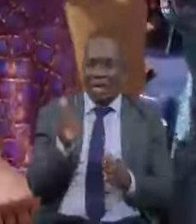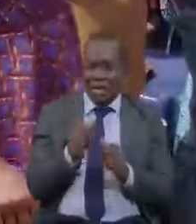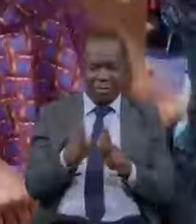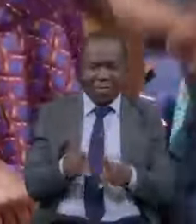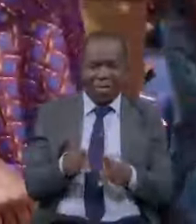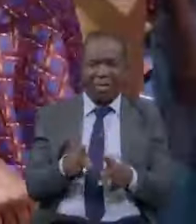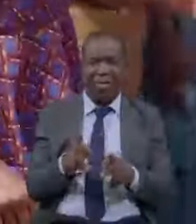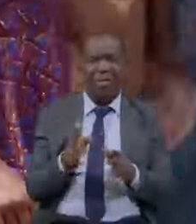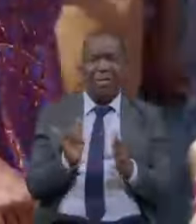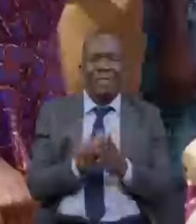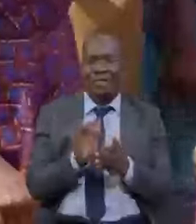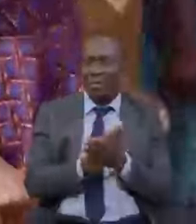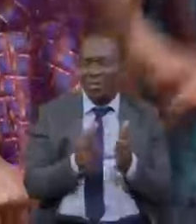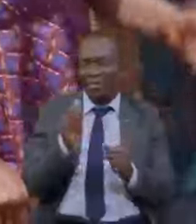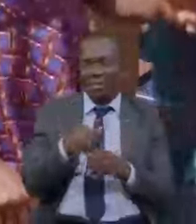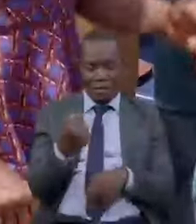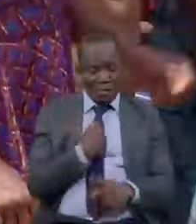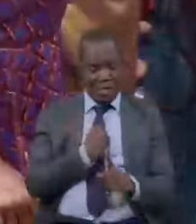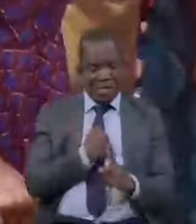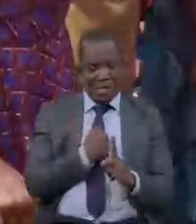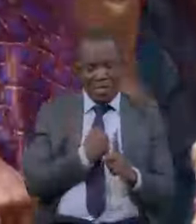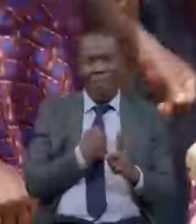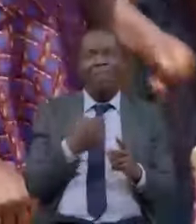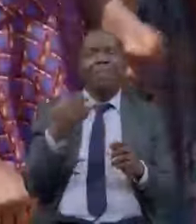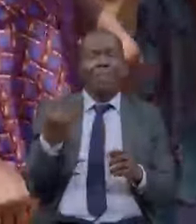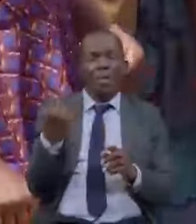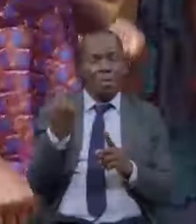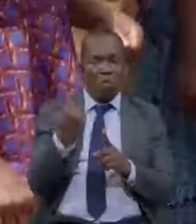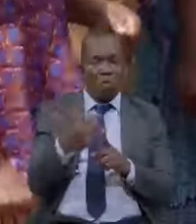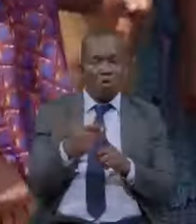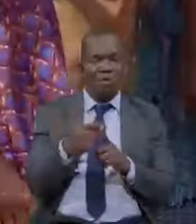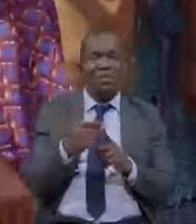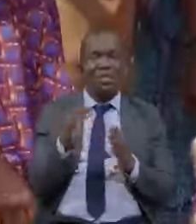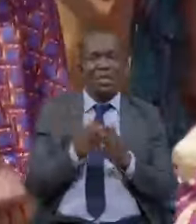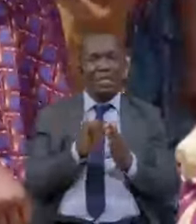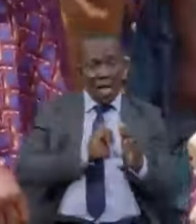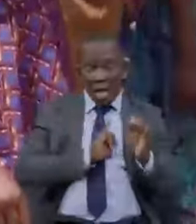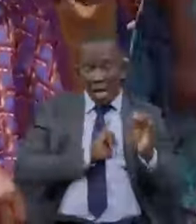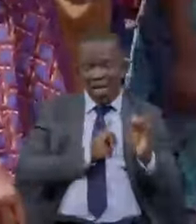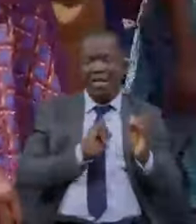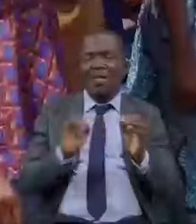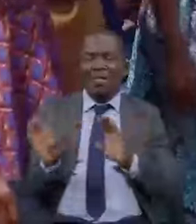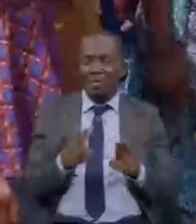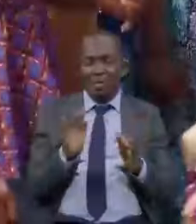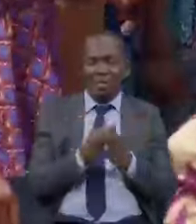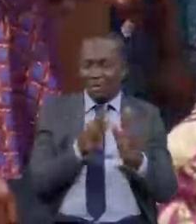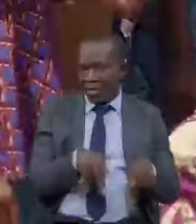do, he shall do also. Because he's gone to the